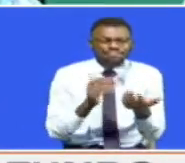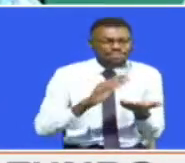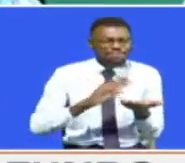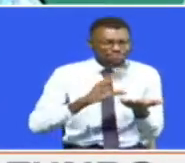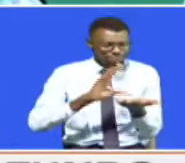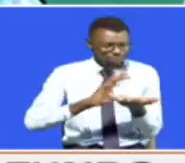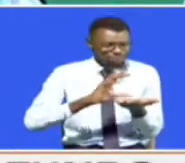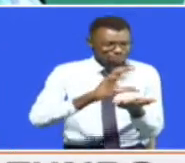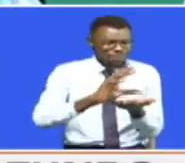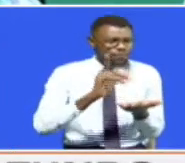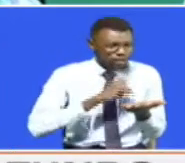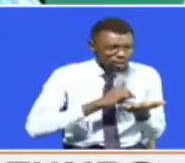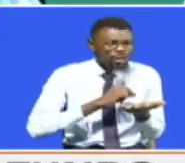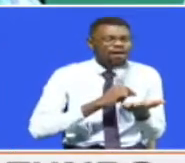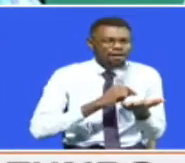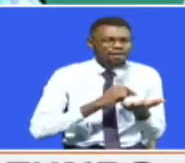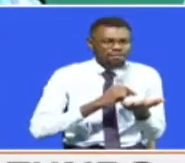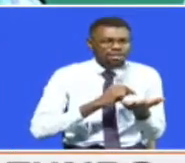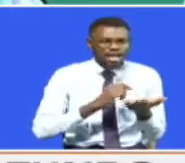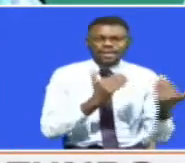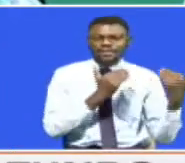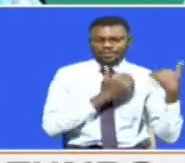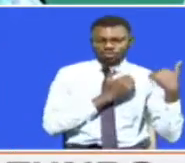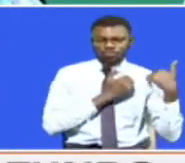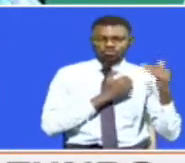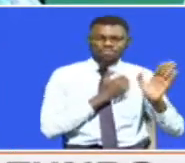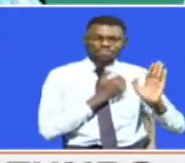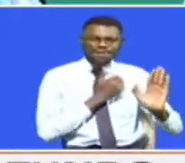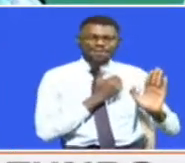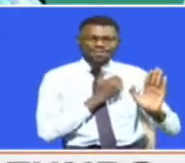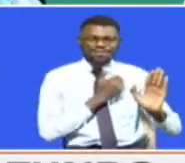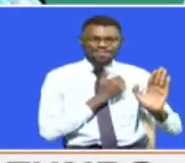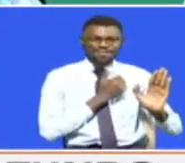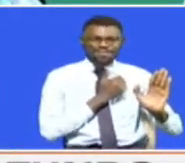received and used by their institutions.